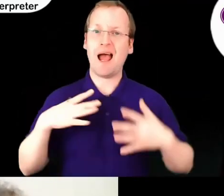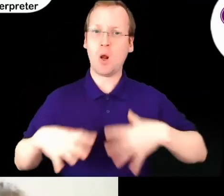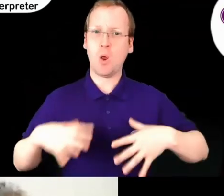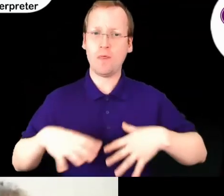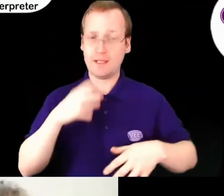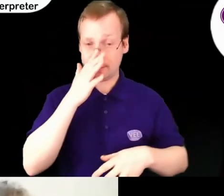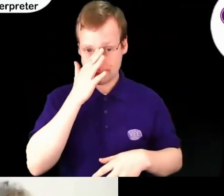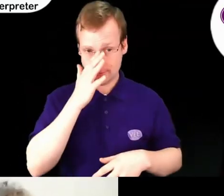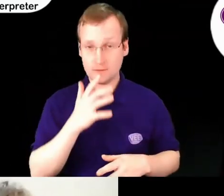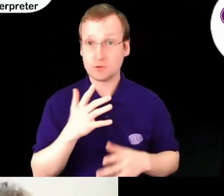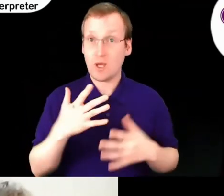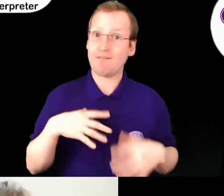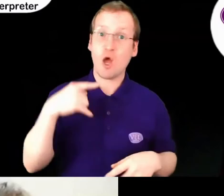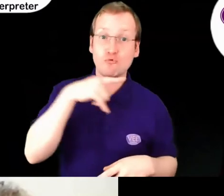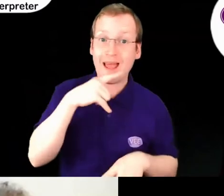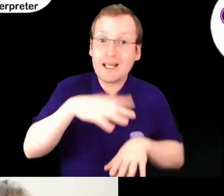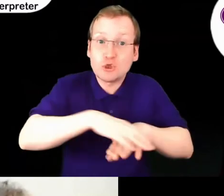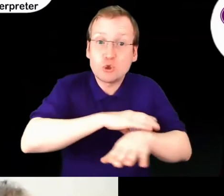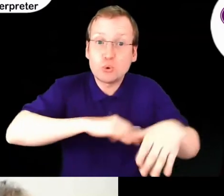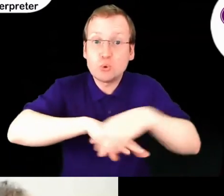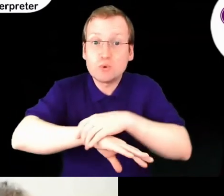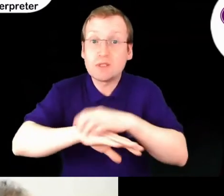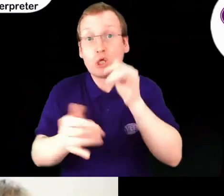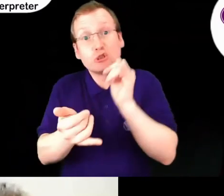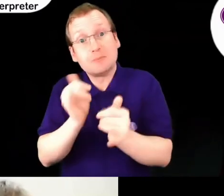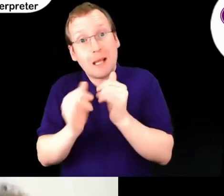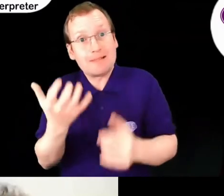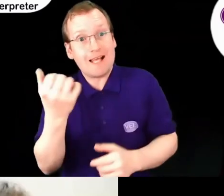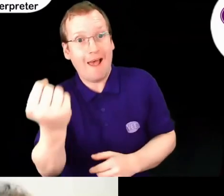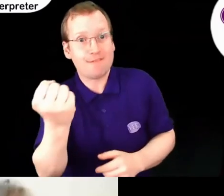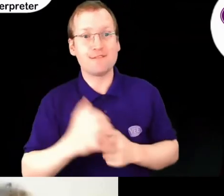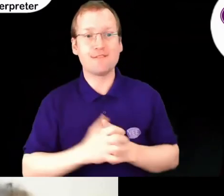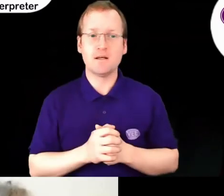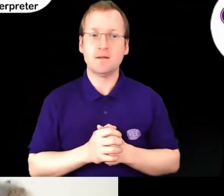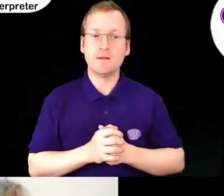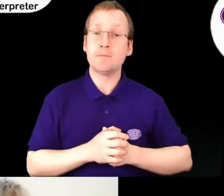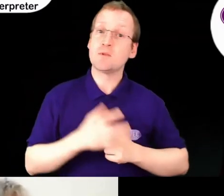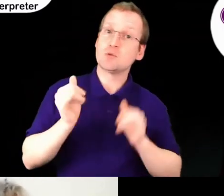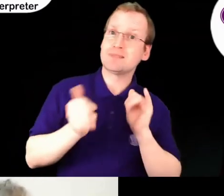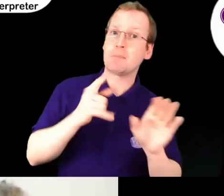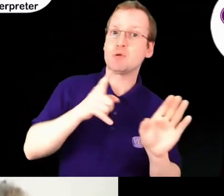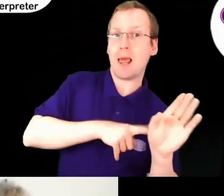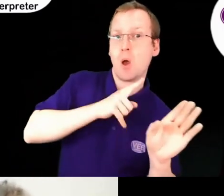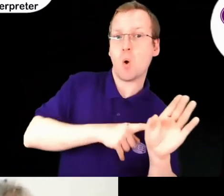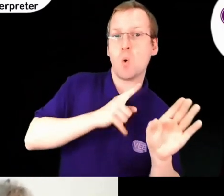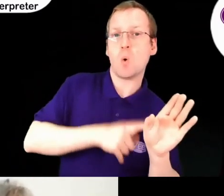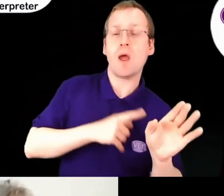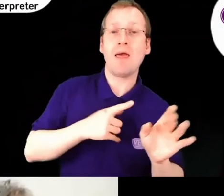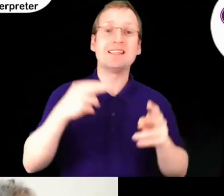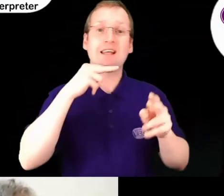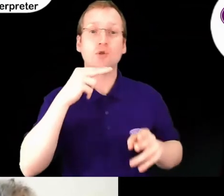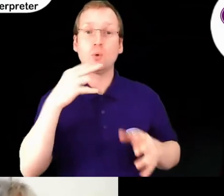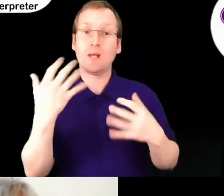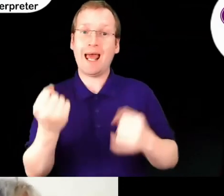So I wear red shoes, not all the time, but some of the time, and occasionally I'll wear yellow. And this afternoon I was wearing